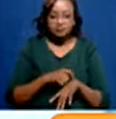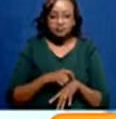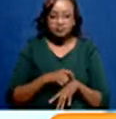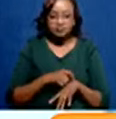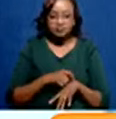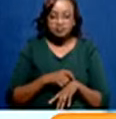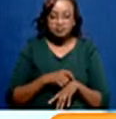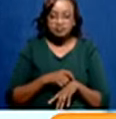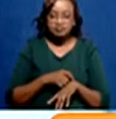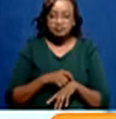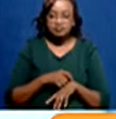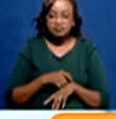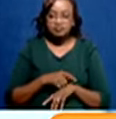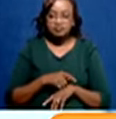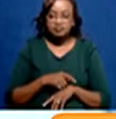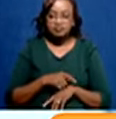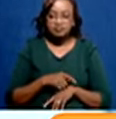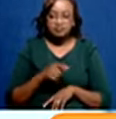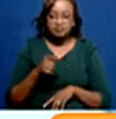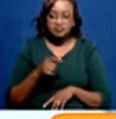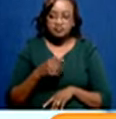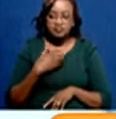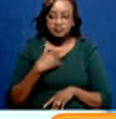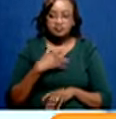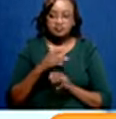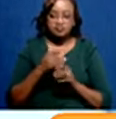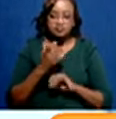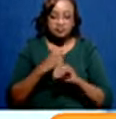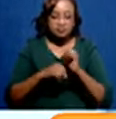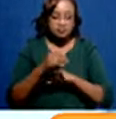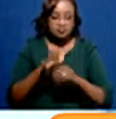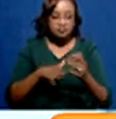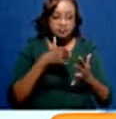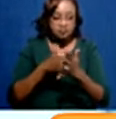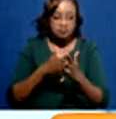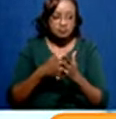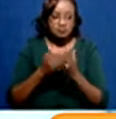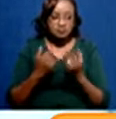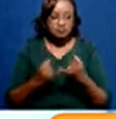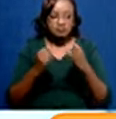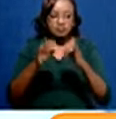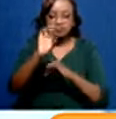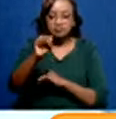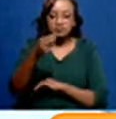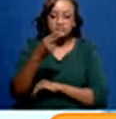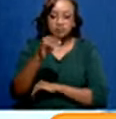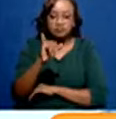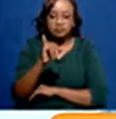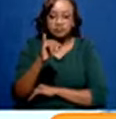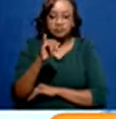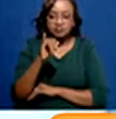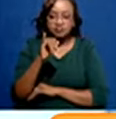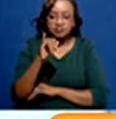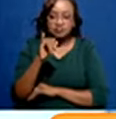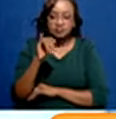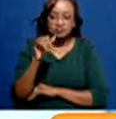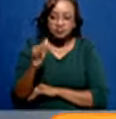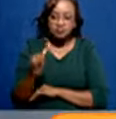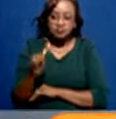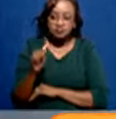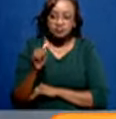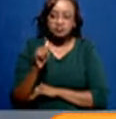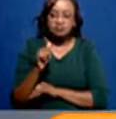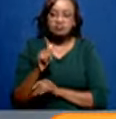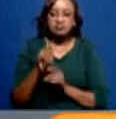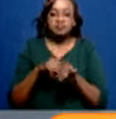injunctive orders that were stopping the implementation of the SHI Act, we were just at the point we wanted to start public participation. So at the